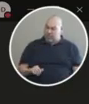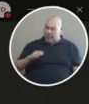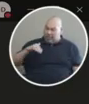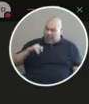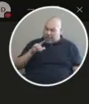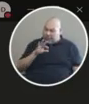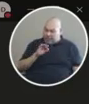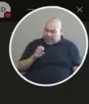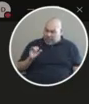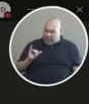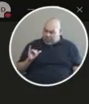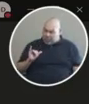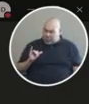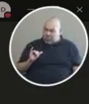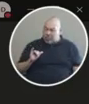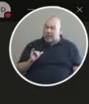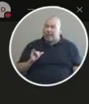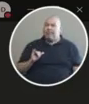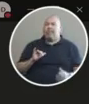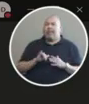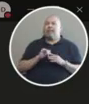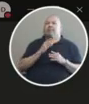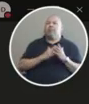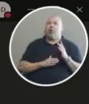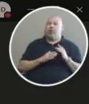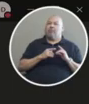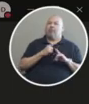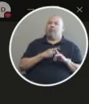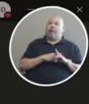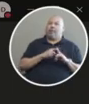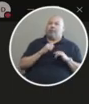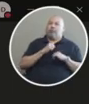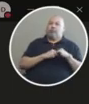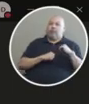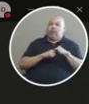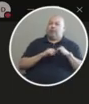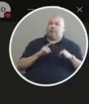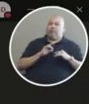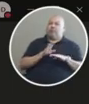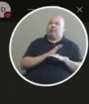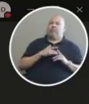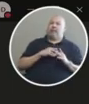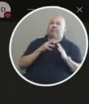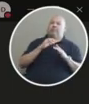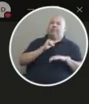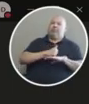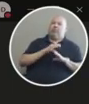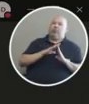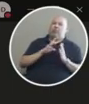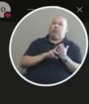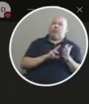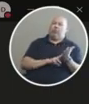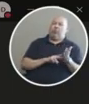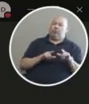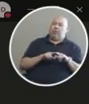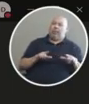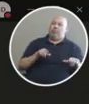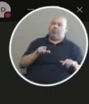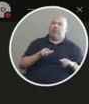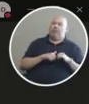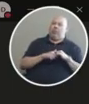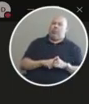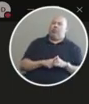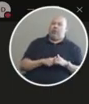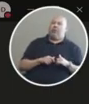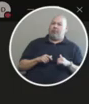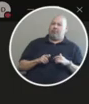late fees? Well, it would be part of the rent structure, presumably based on their contract. So the language of the